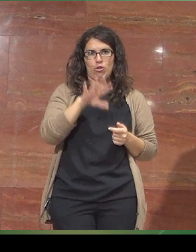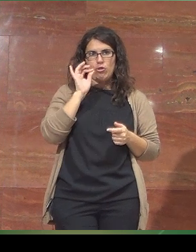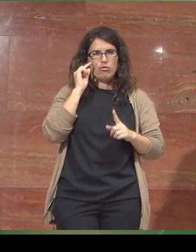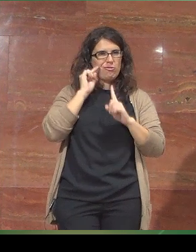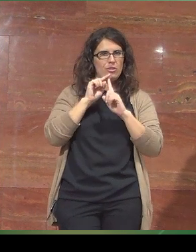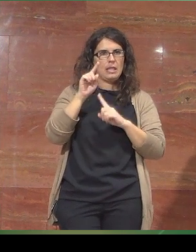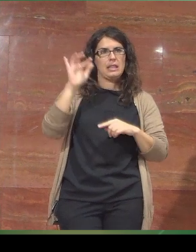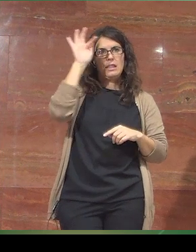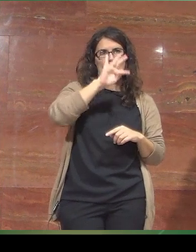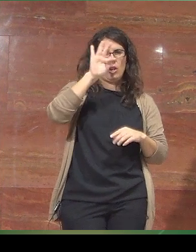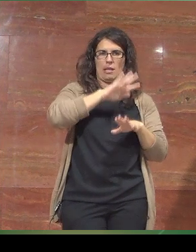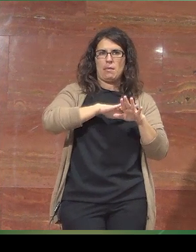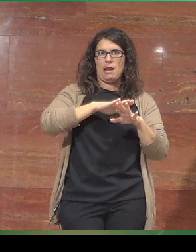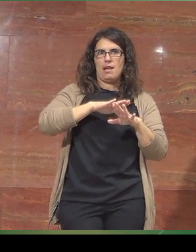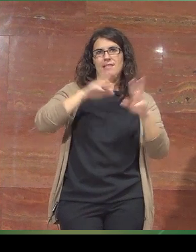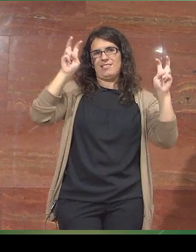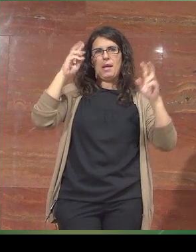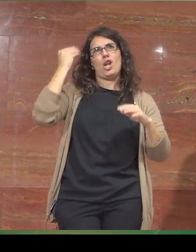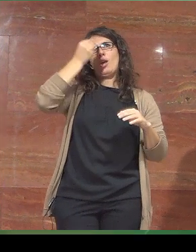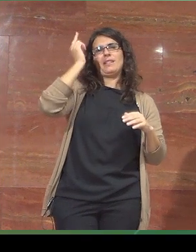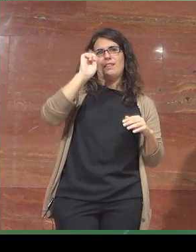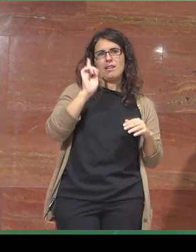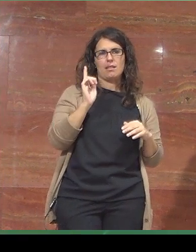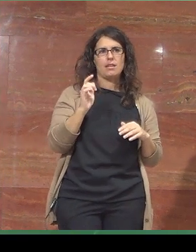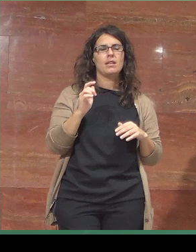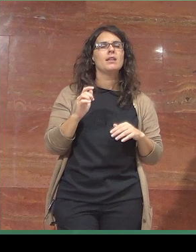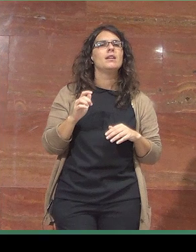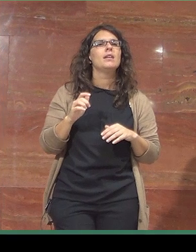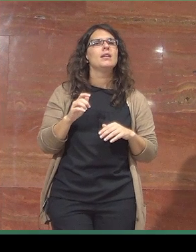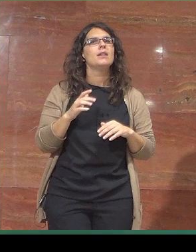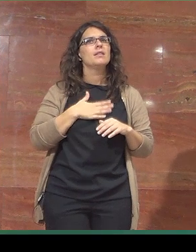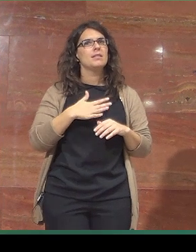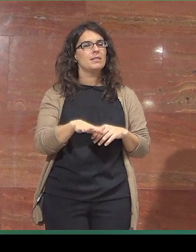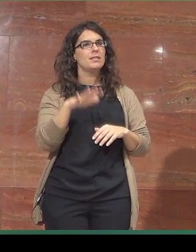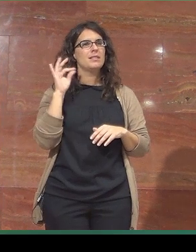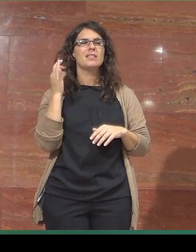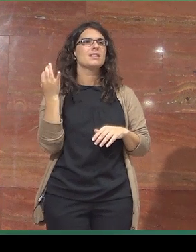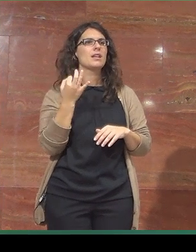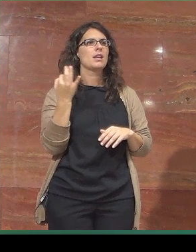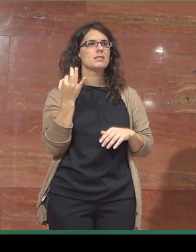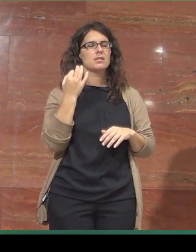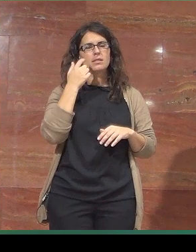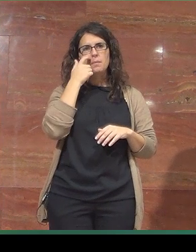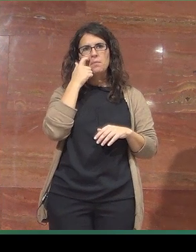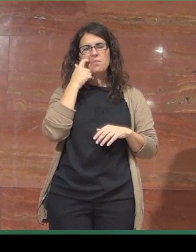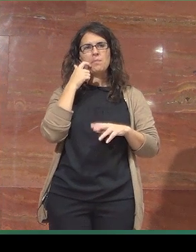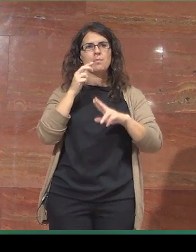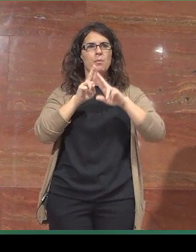mapping. In our research, we found that most people who